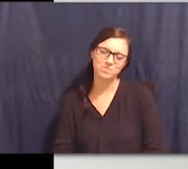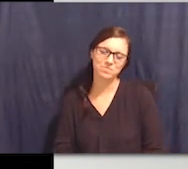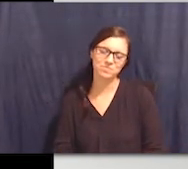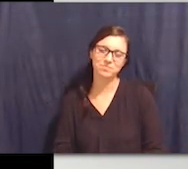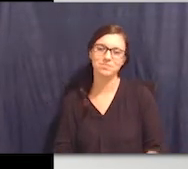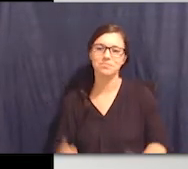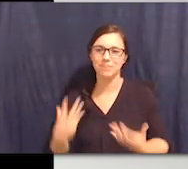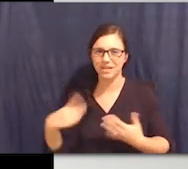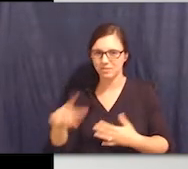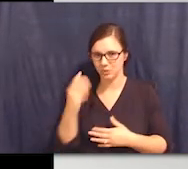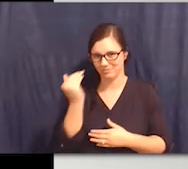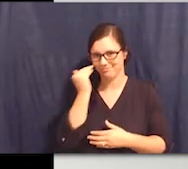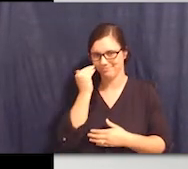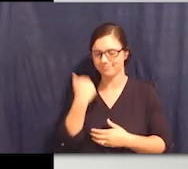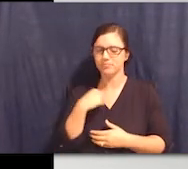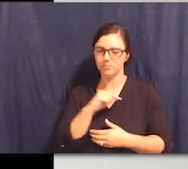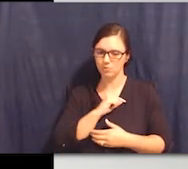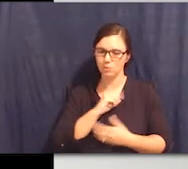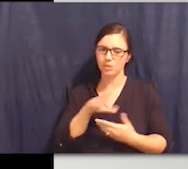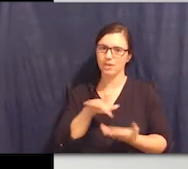So many of you know we're in transition.